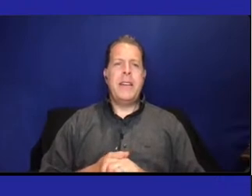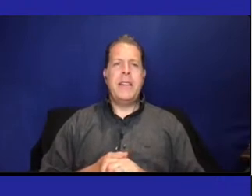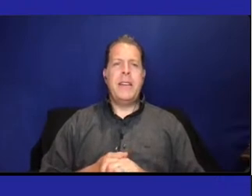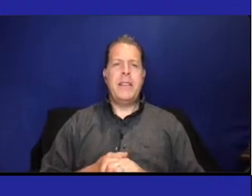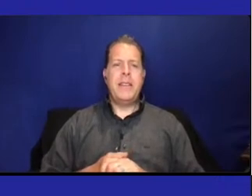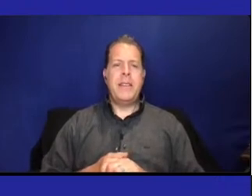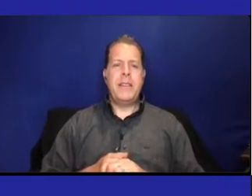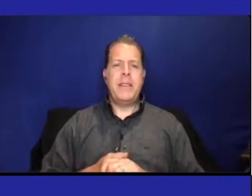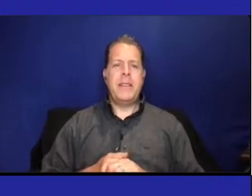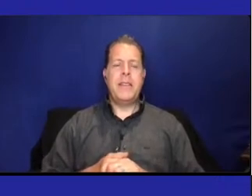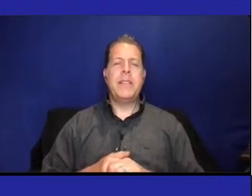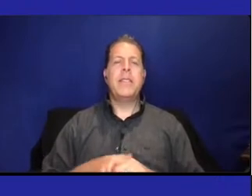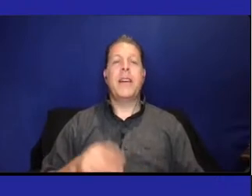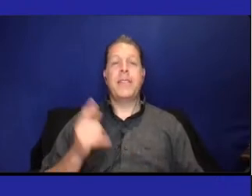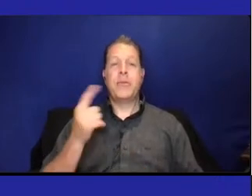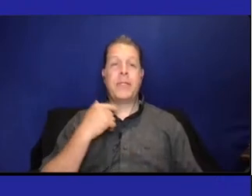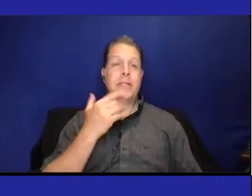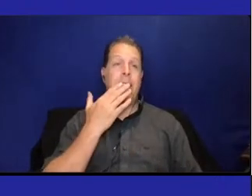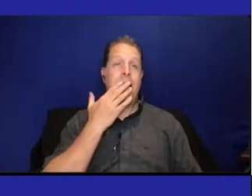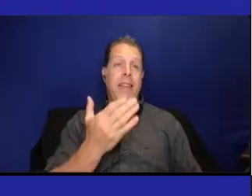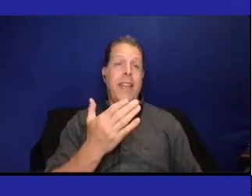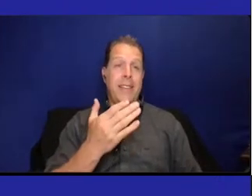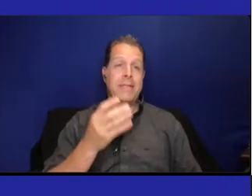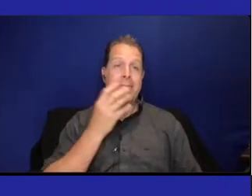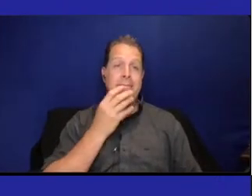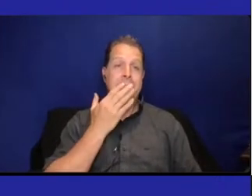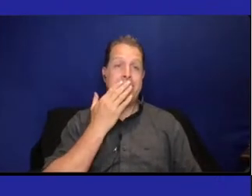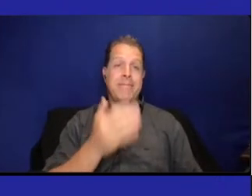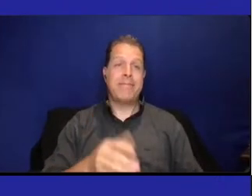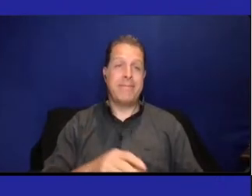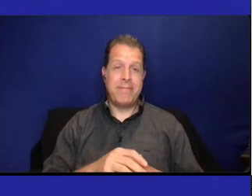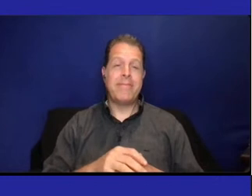Let me just say thank you, Patsy, Dr. Yang.